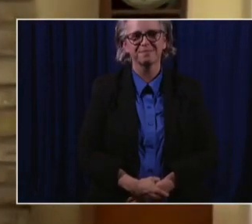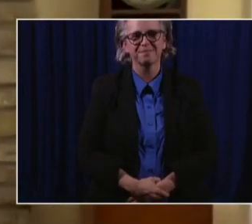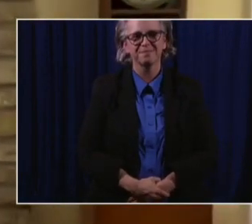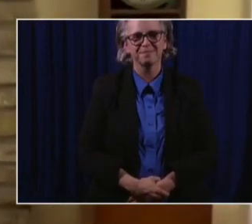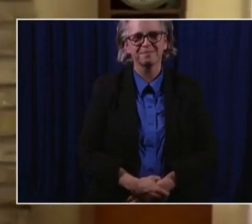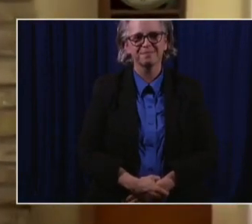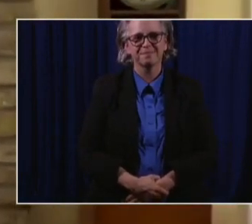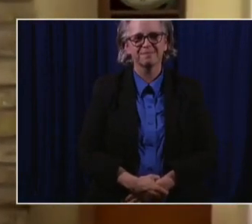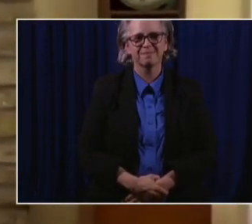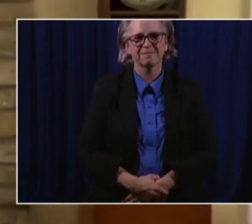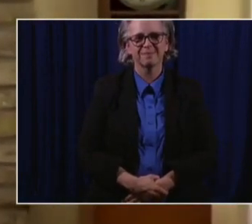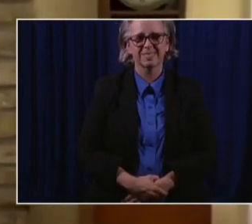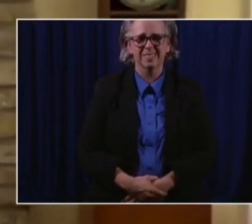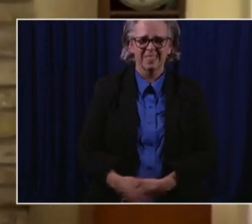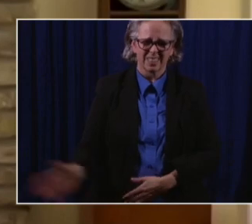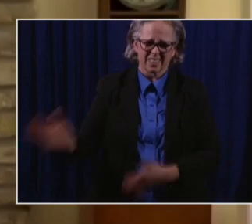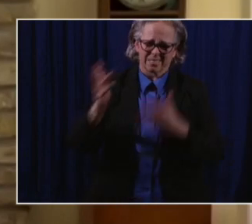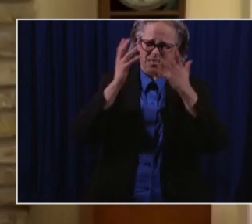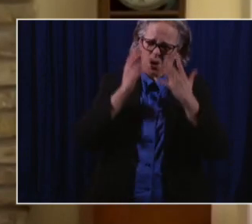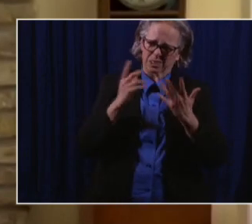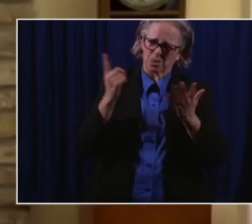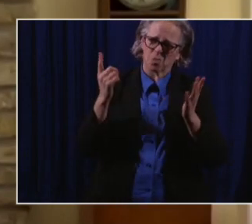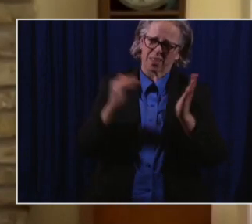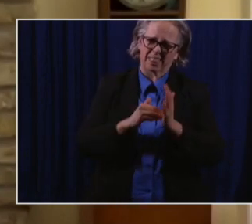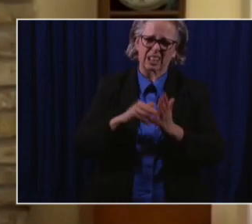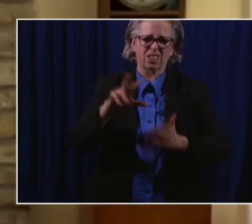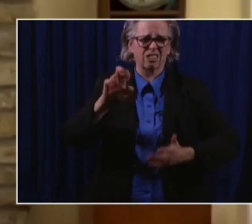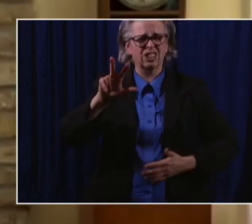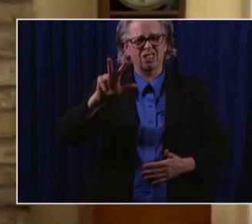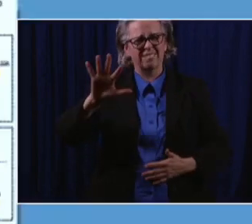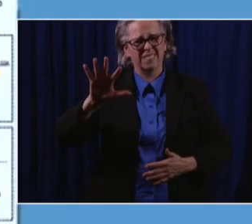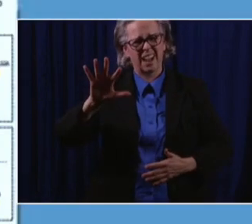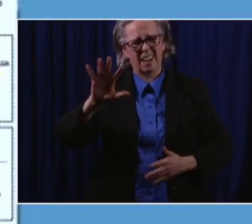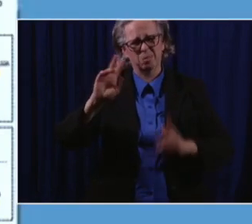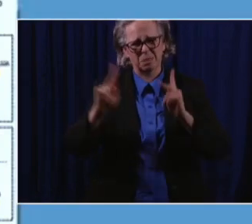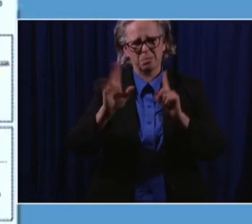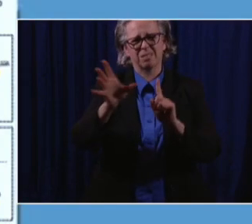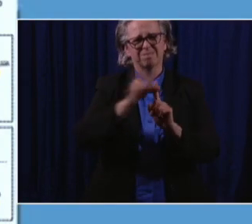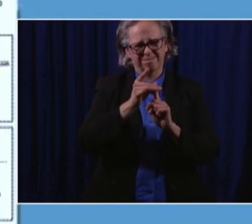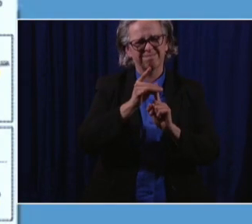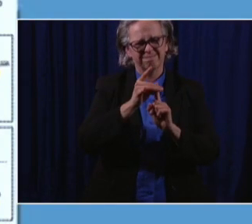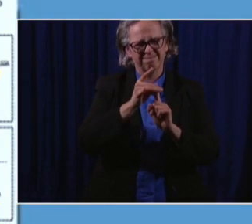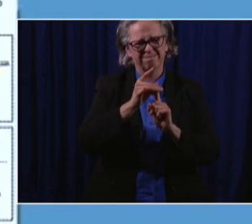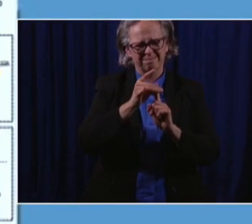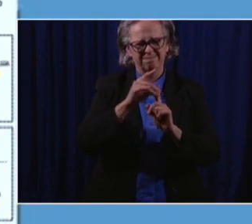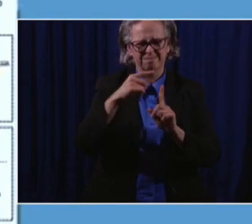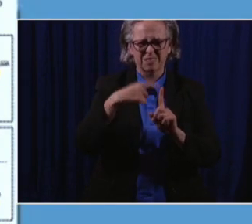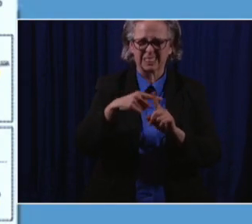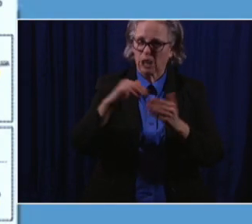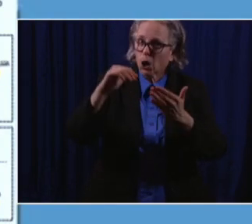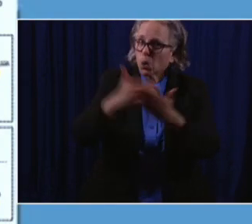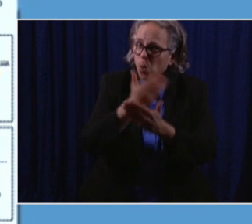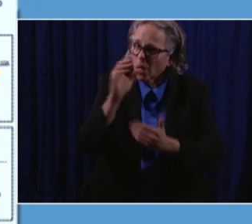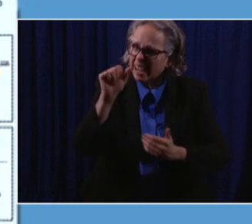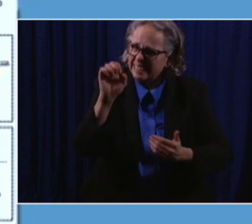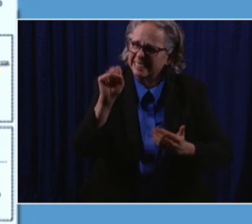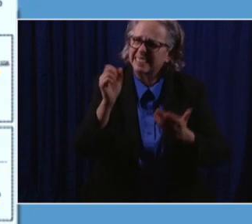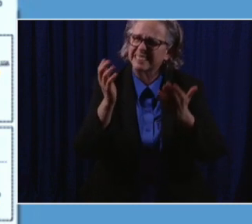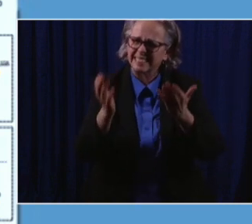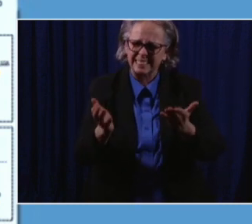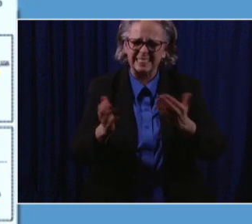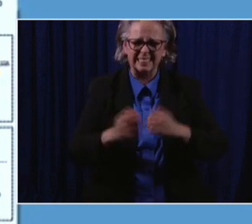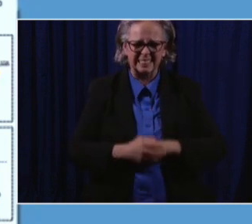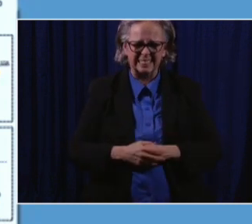Unfortunately, at 1,335 new cases is what we're reporting. This is trending upward.